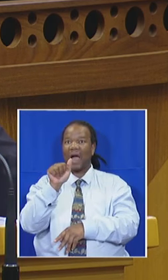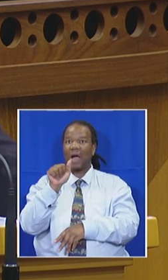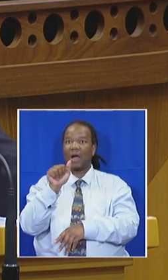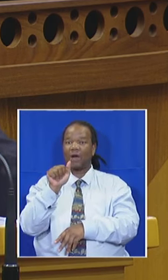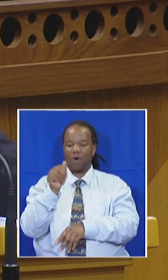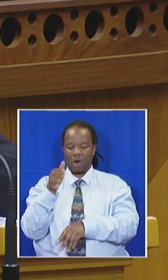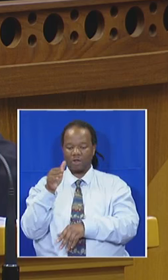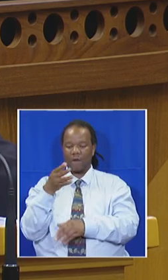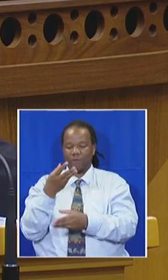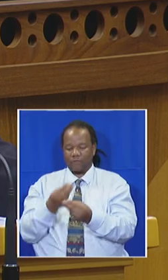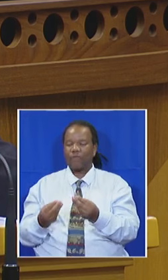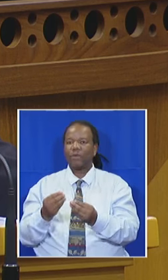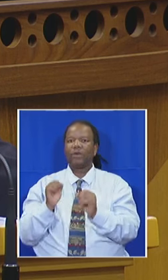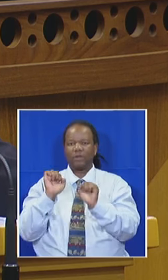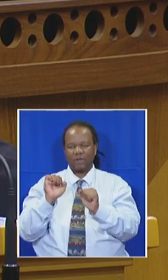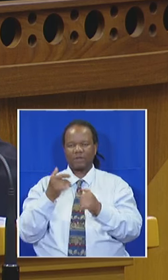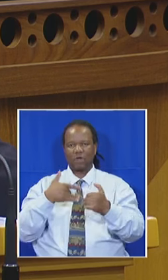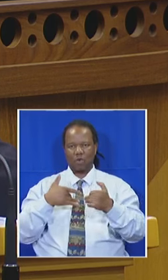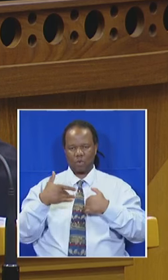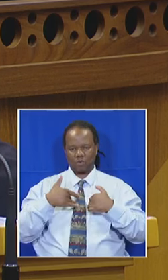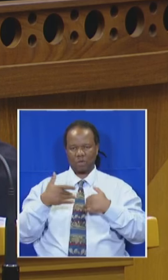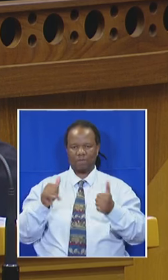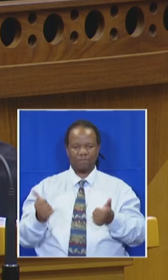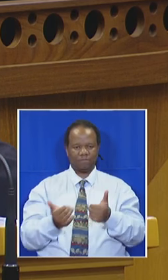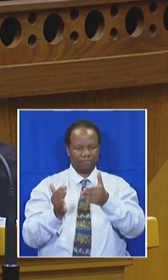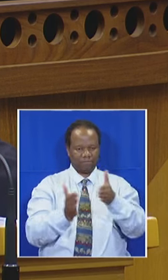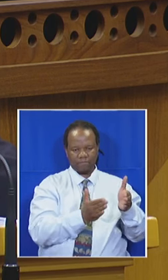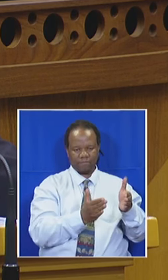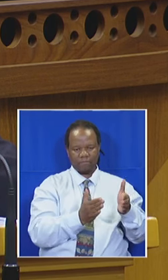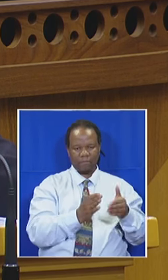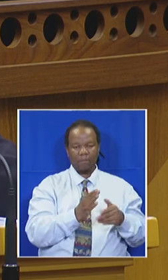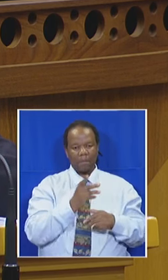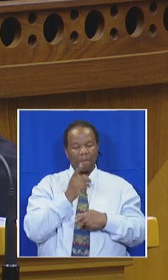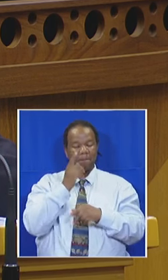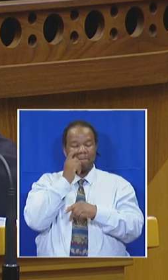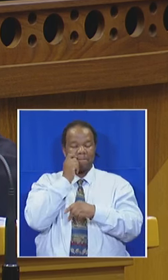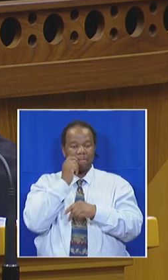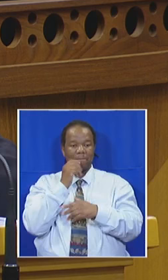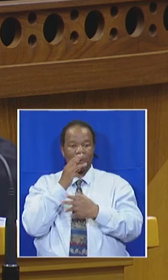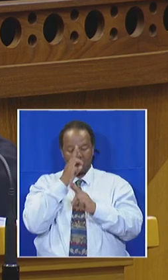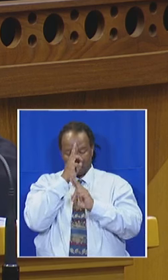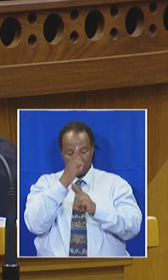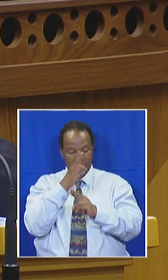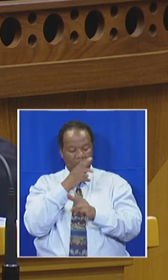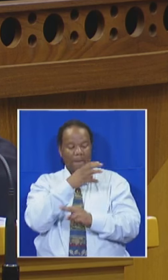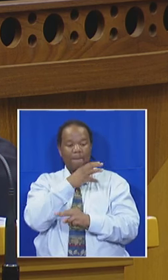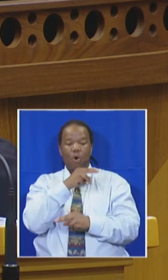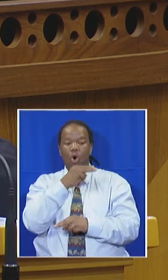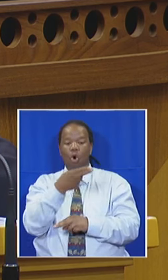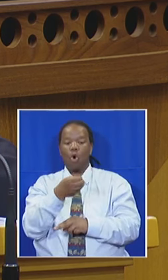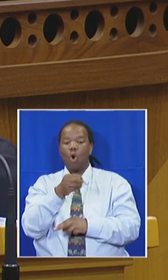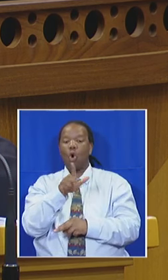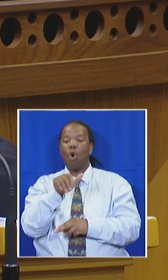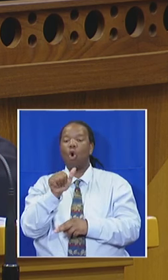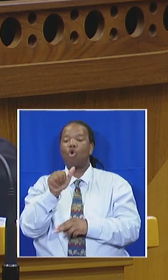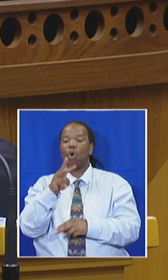Honorable Olomisa, we wish you well with the National Consultative Conference